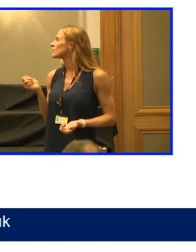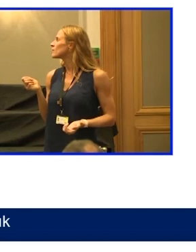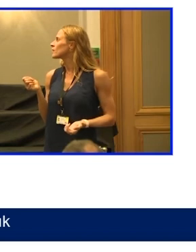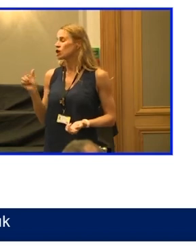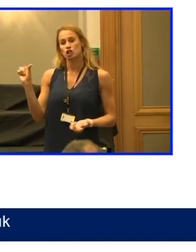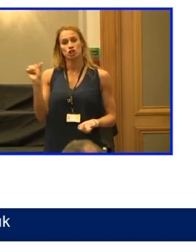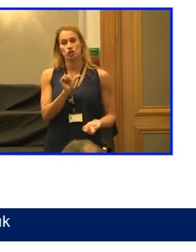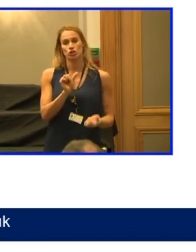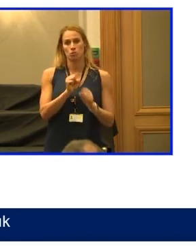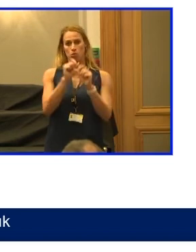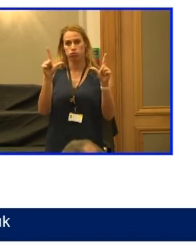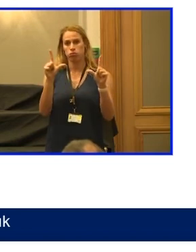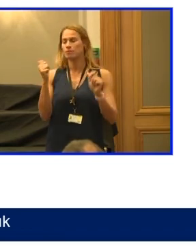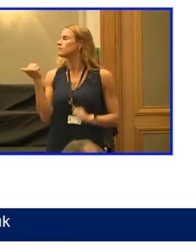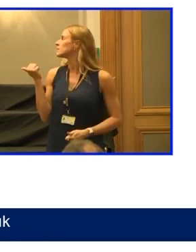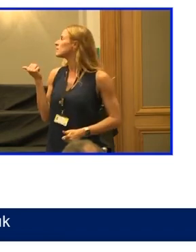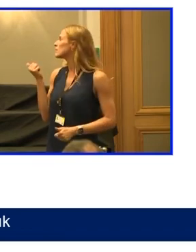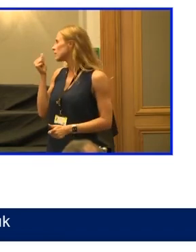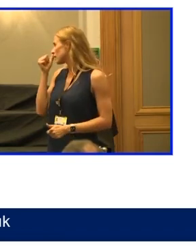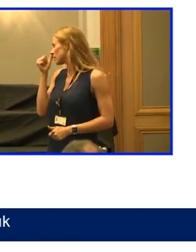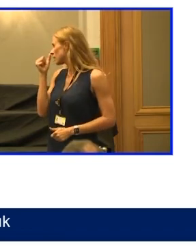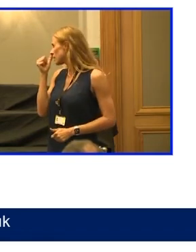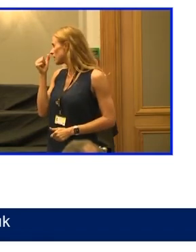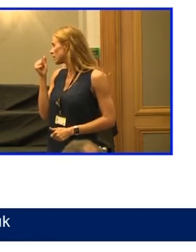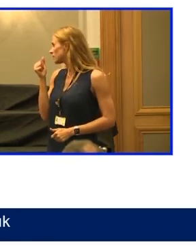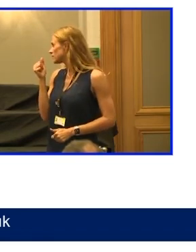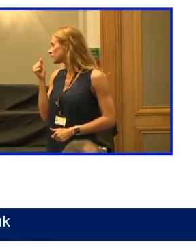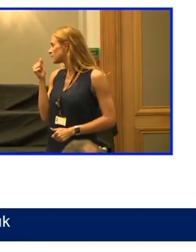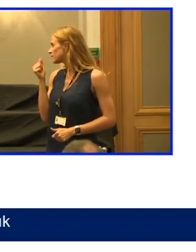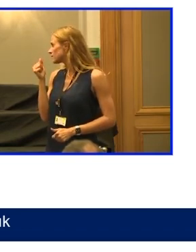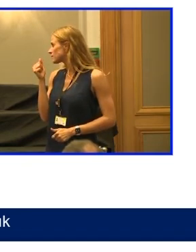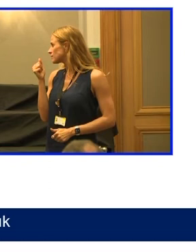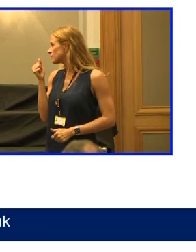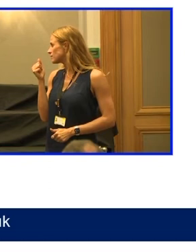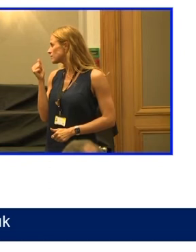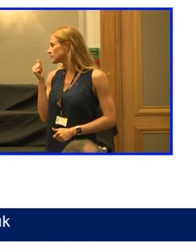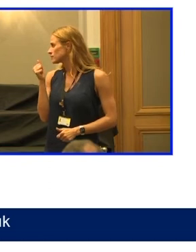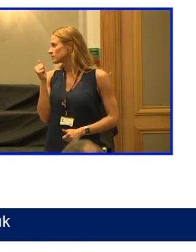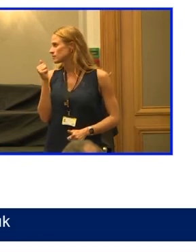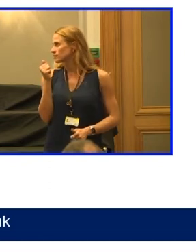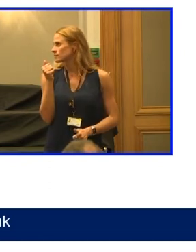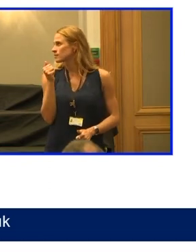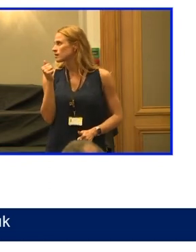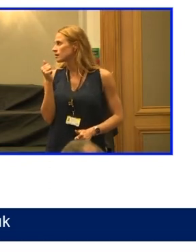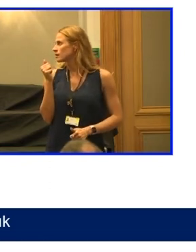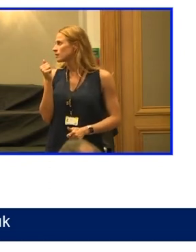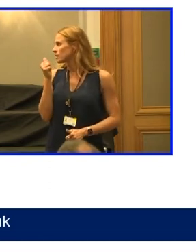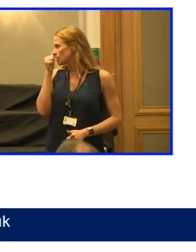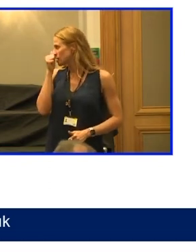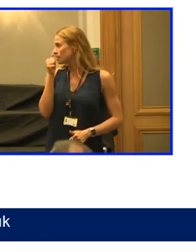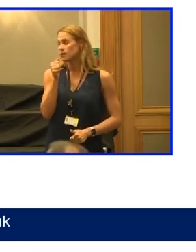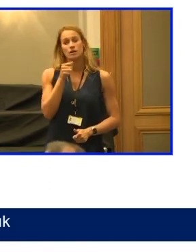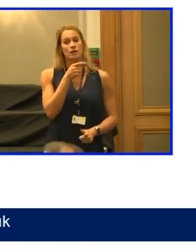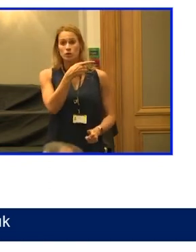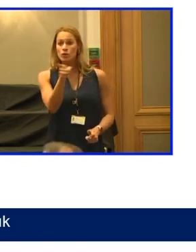enlarge. Now, if it hasn't, do you want me to give it a go? Yeah? Okay. Now, for